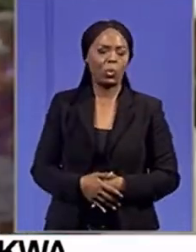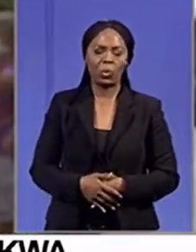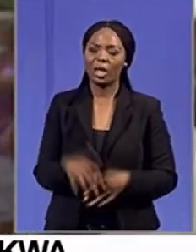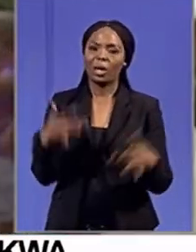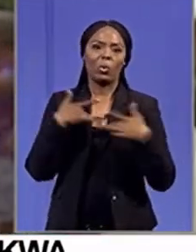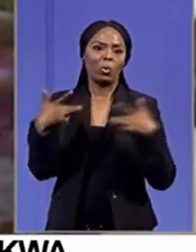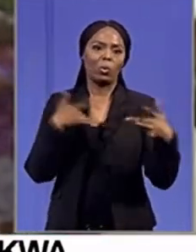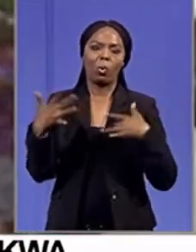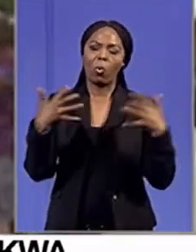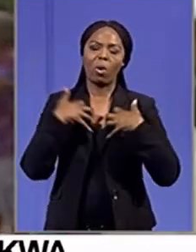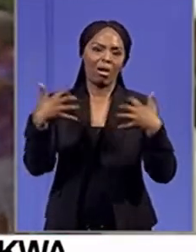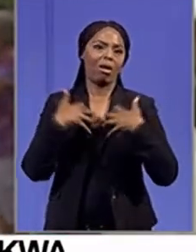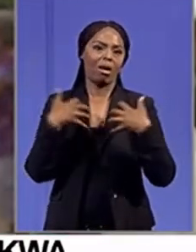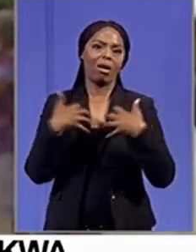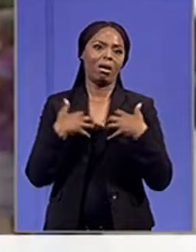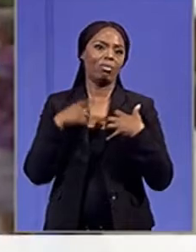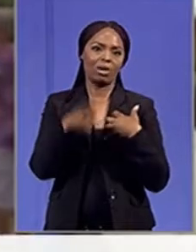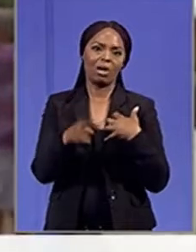my kids to be vaccinated.